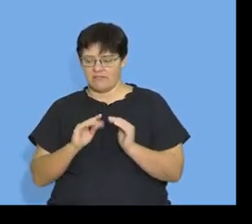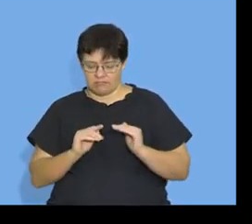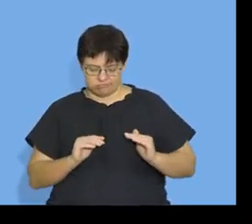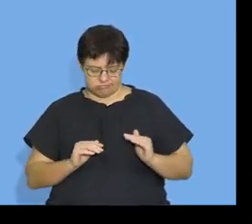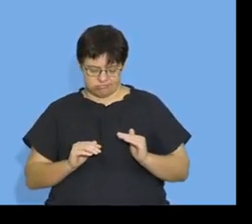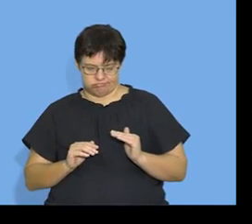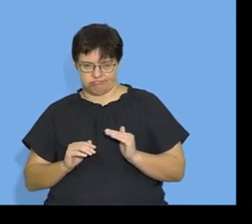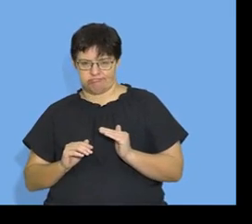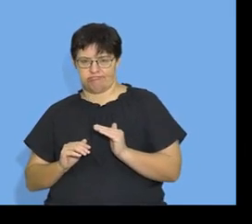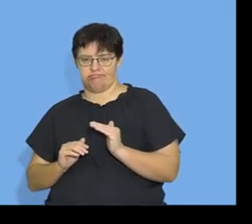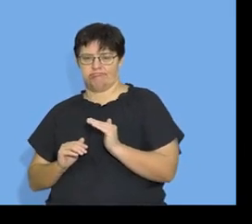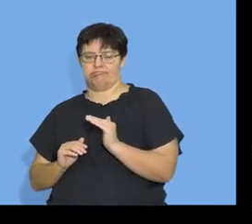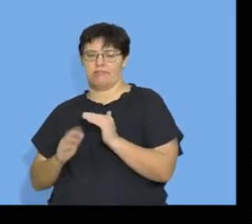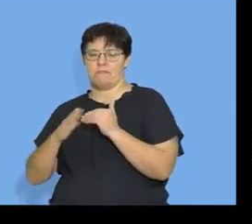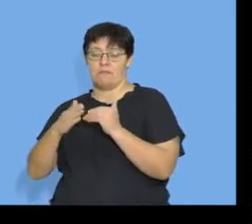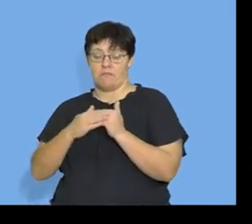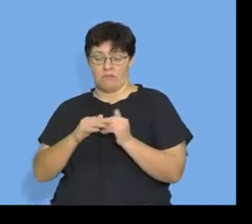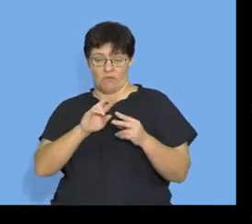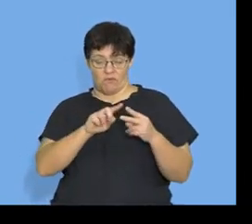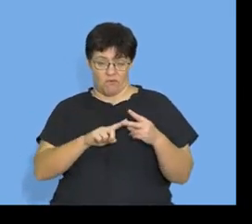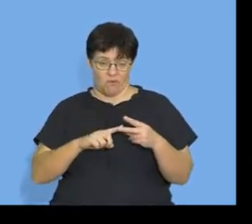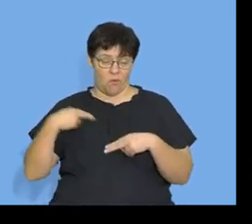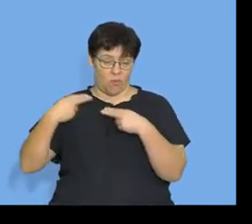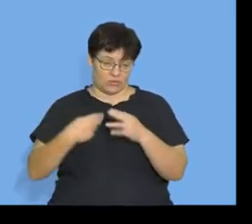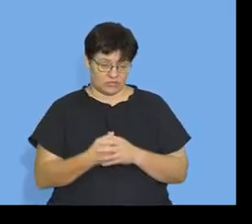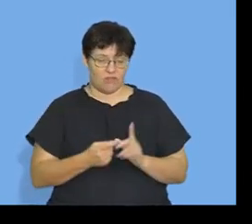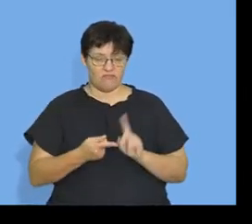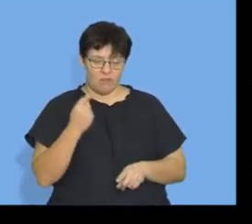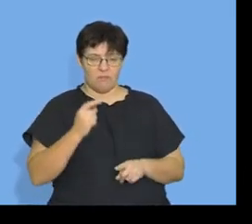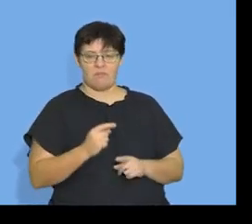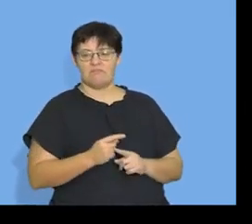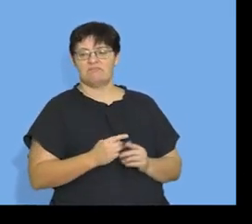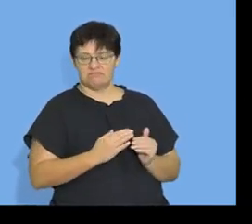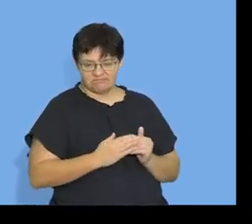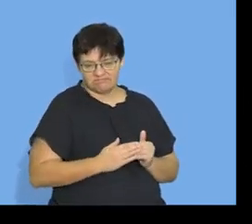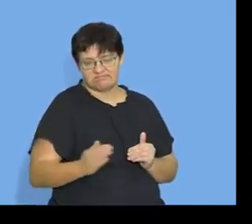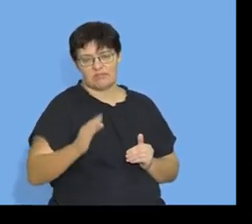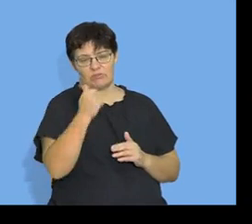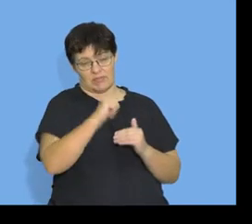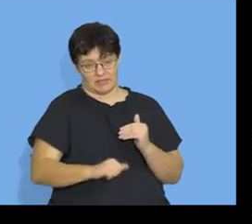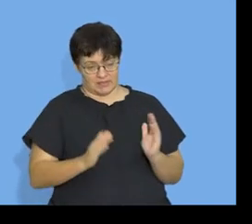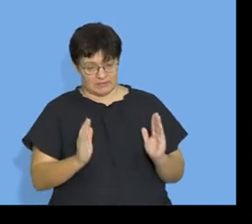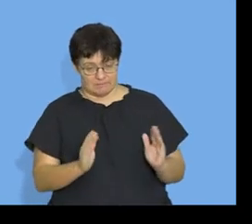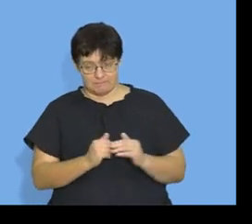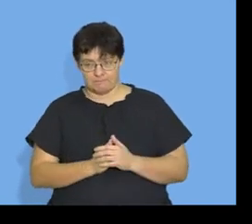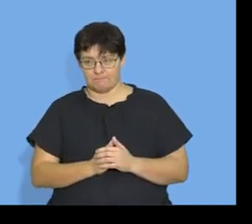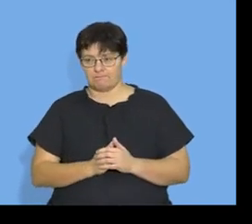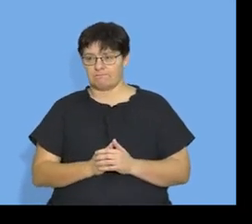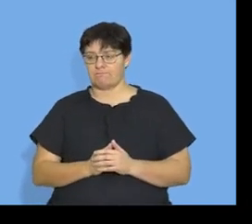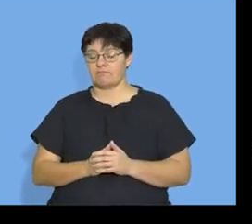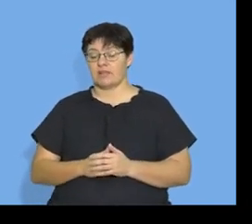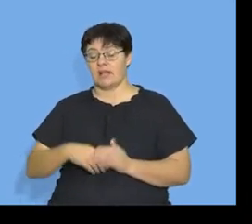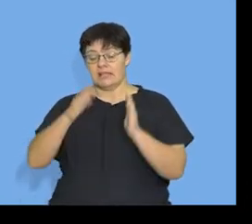that there is a gradual increase in these 2 hormones from the first or during the first 3